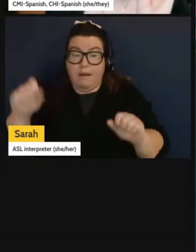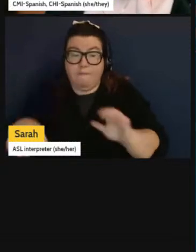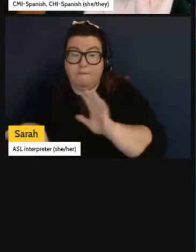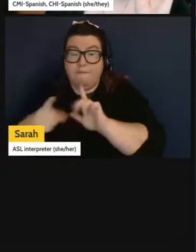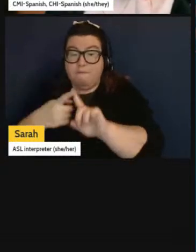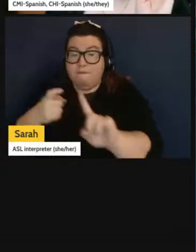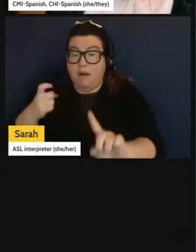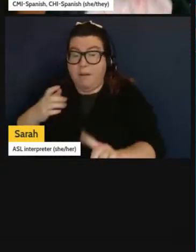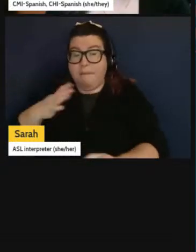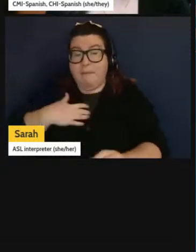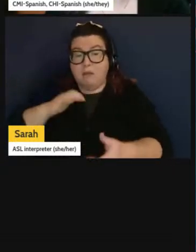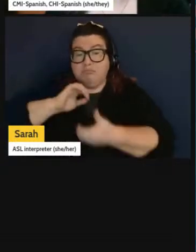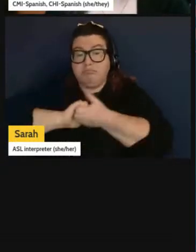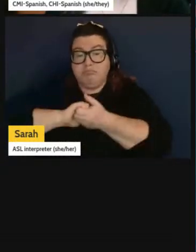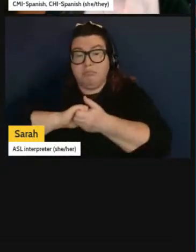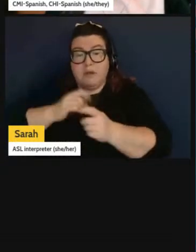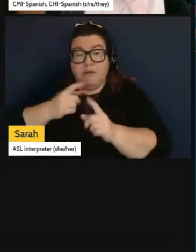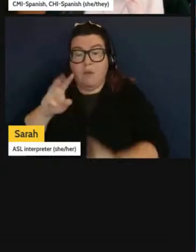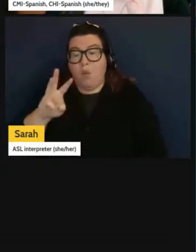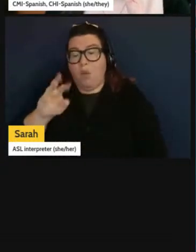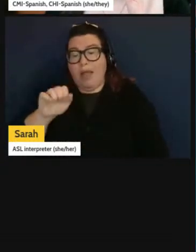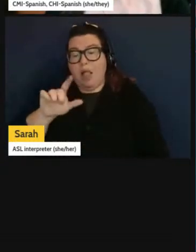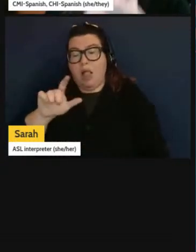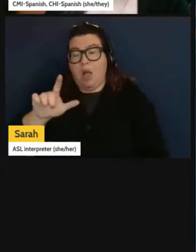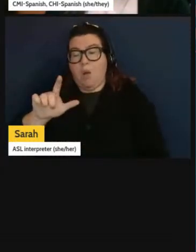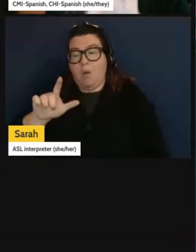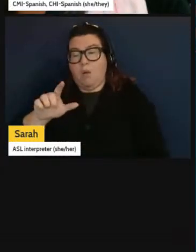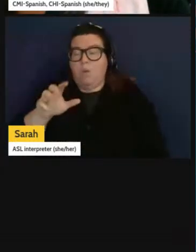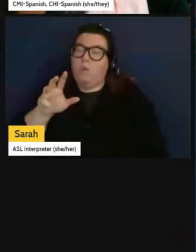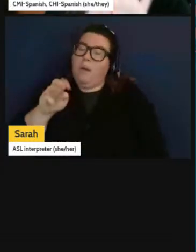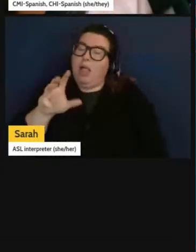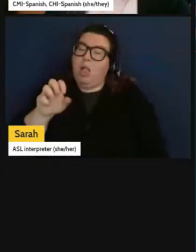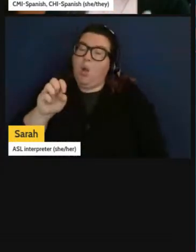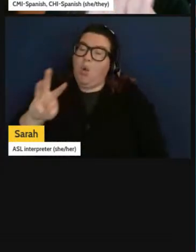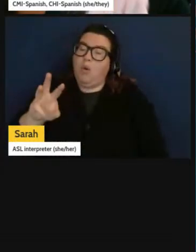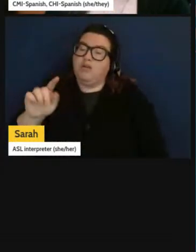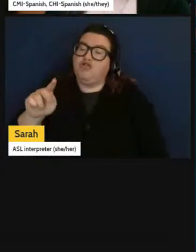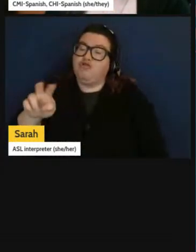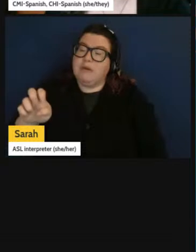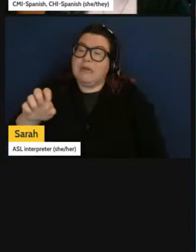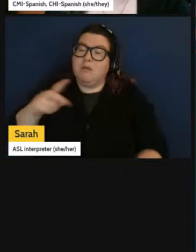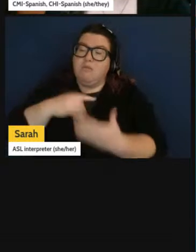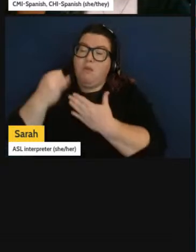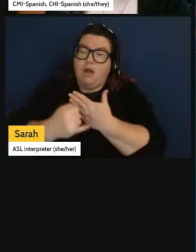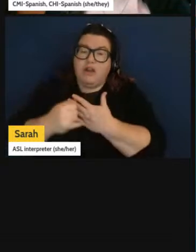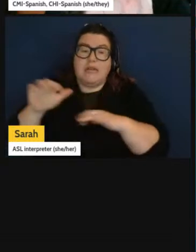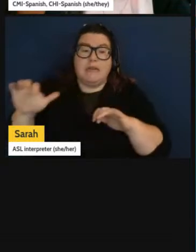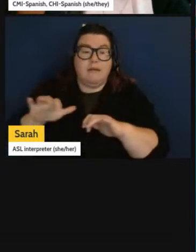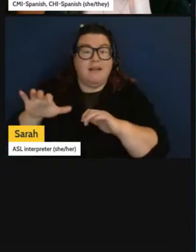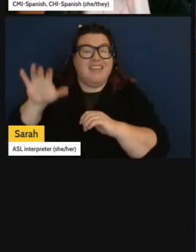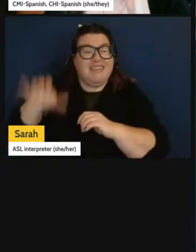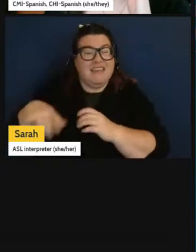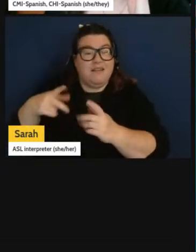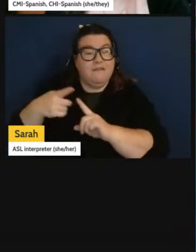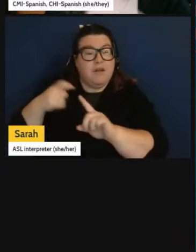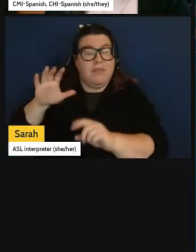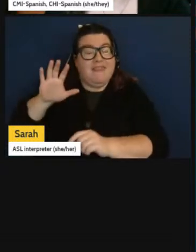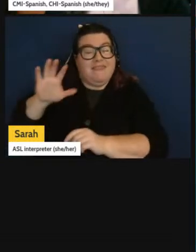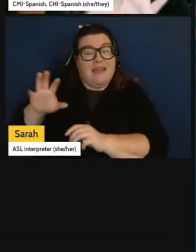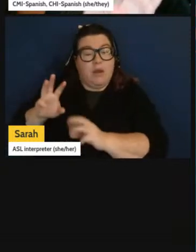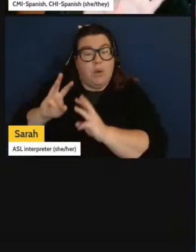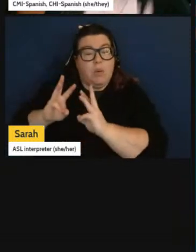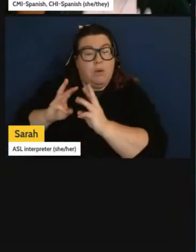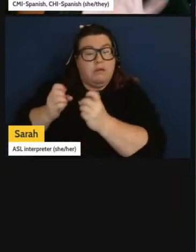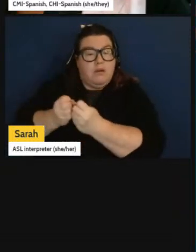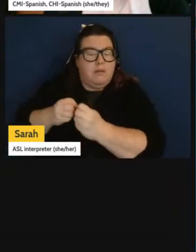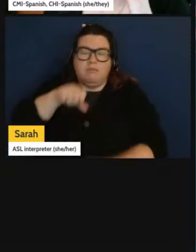colleague from the Willow Tree Project uses this exercise in a lot of their workshops. But I really, really